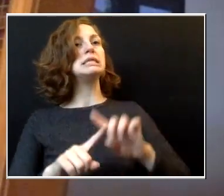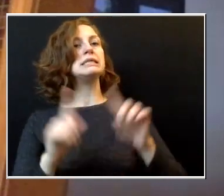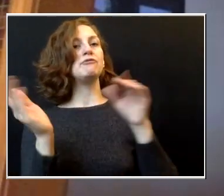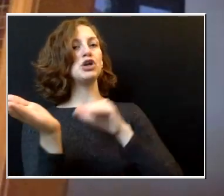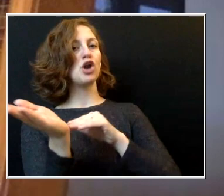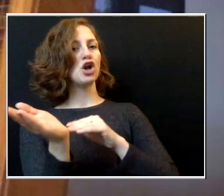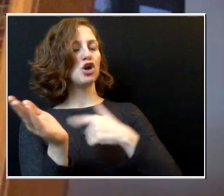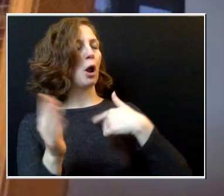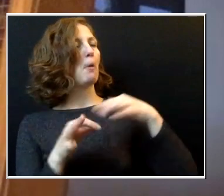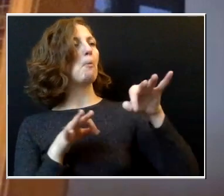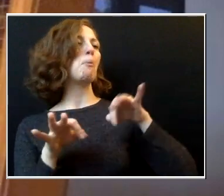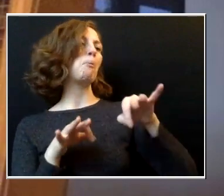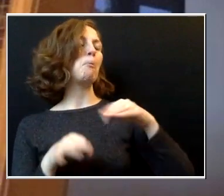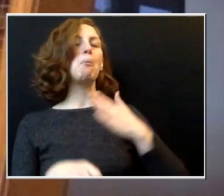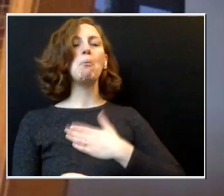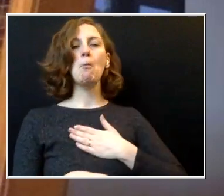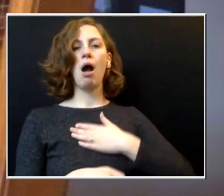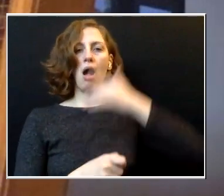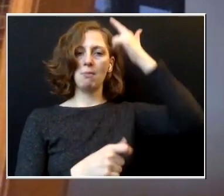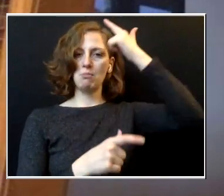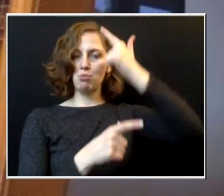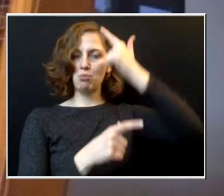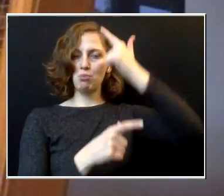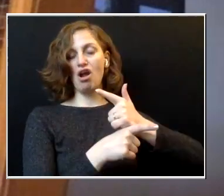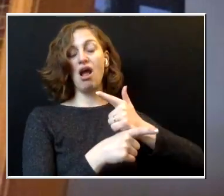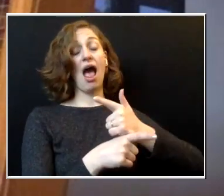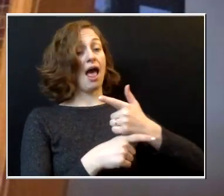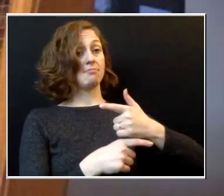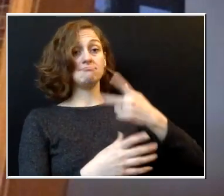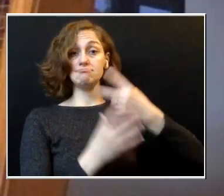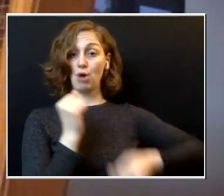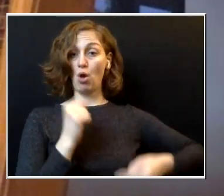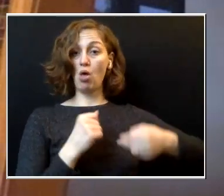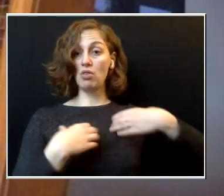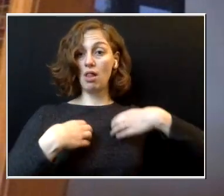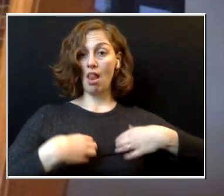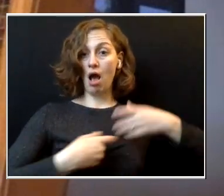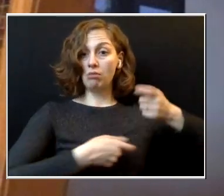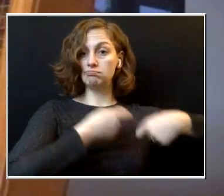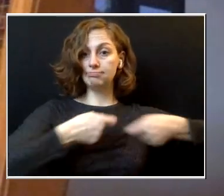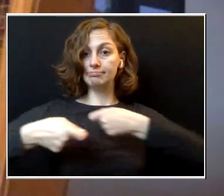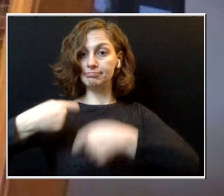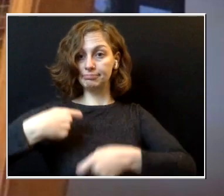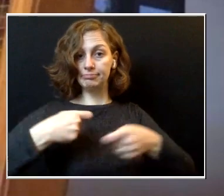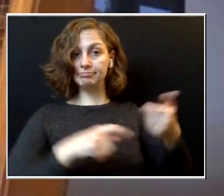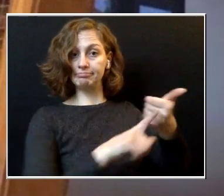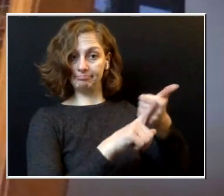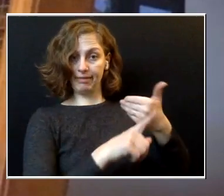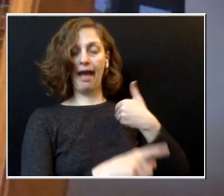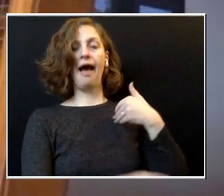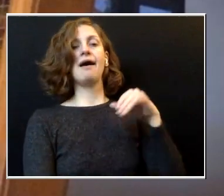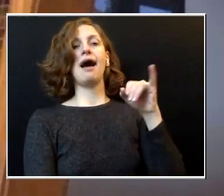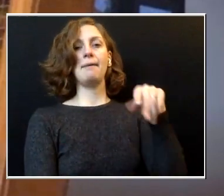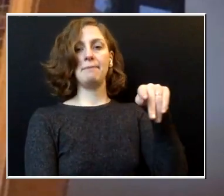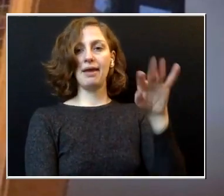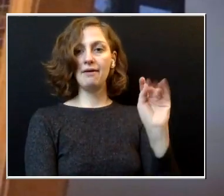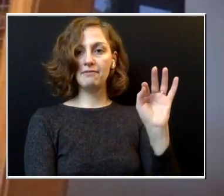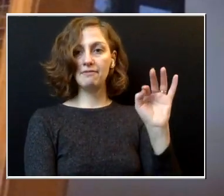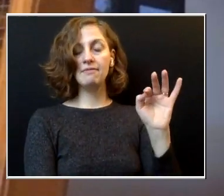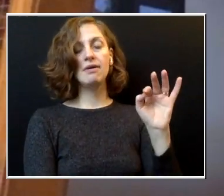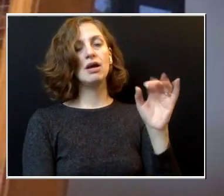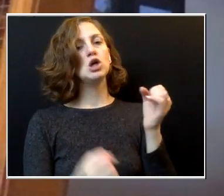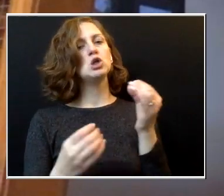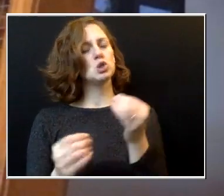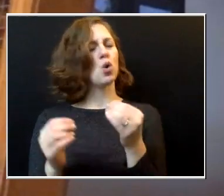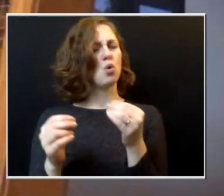lung transplant and had IPF. And so anyway, he listened to my lungs, and he said, well, I'm going to send you for an